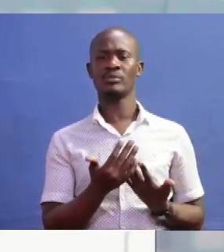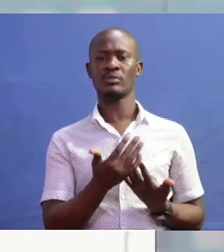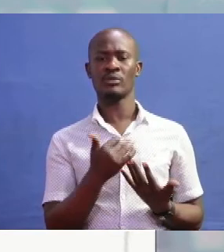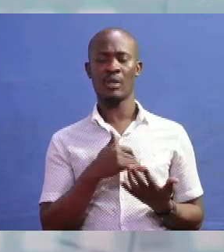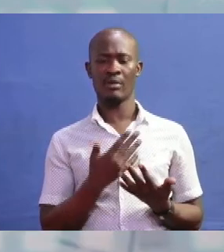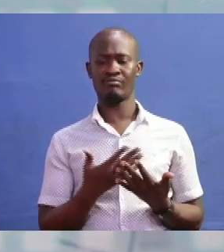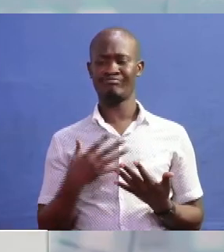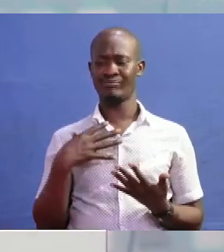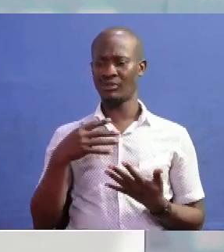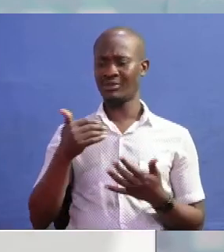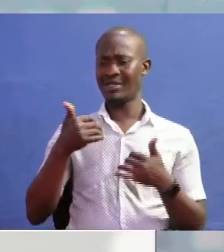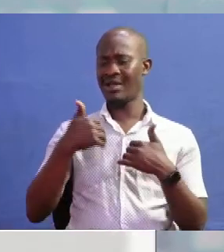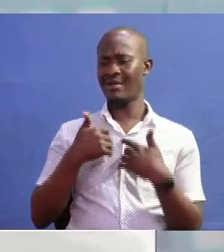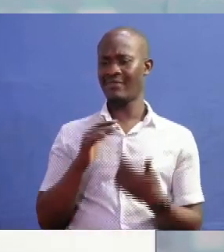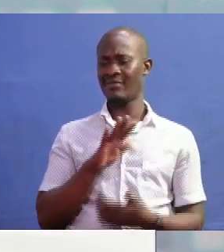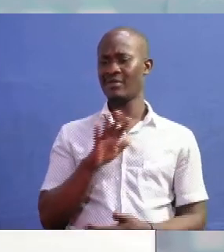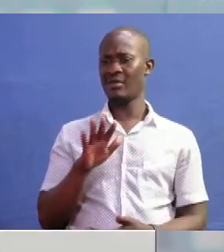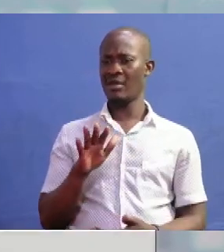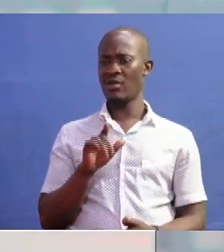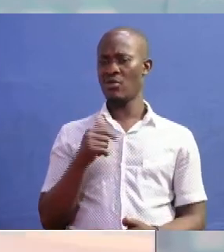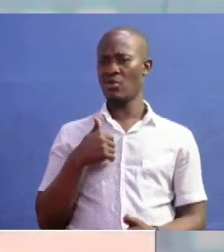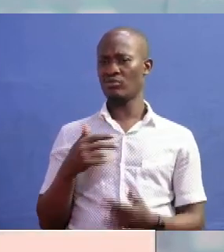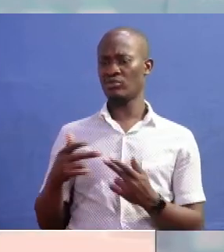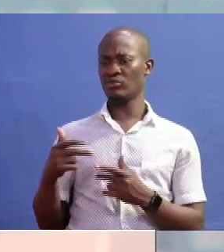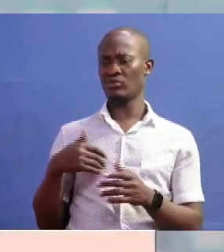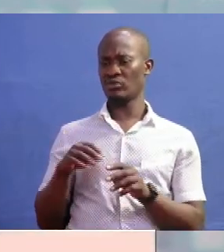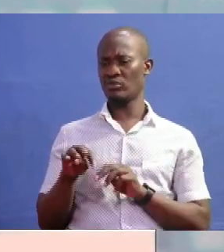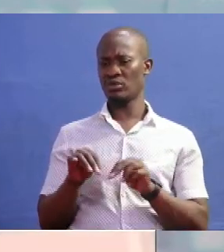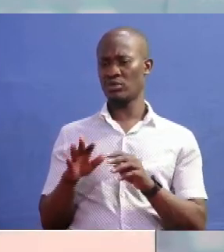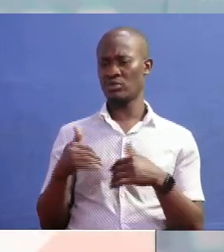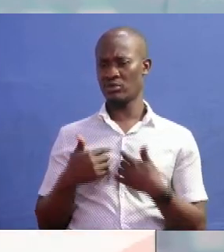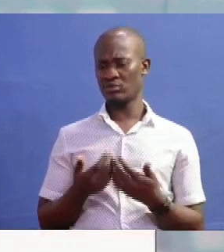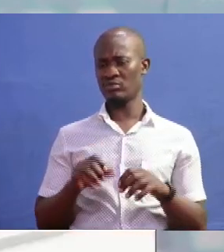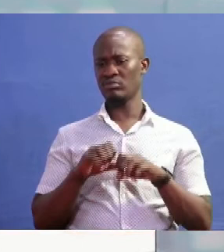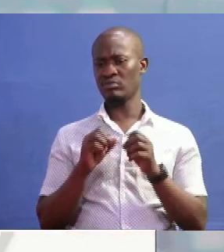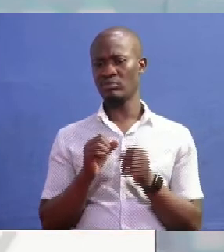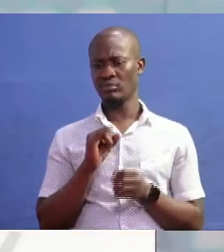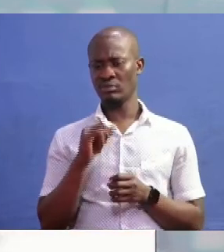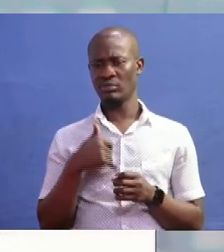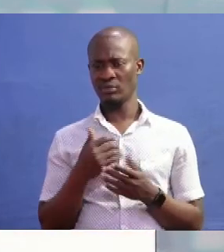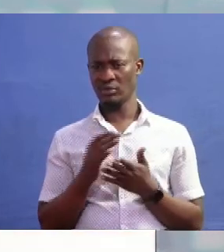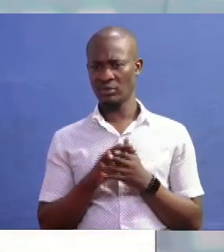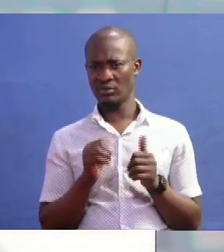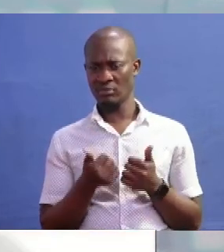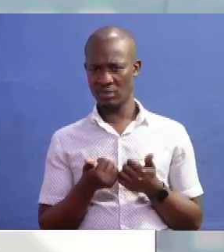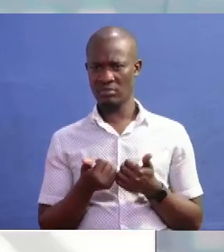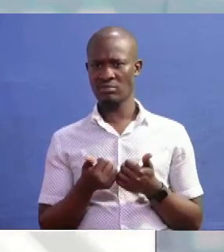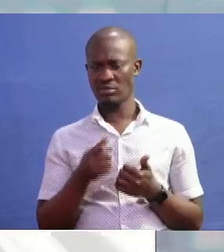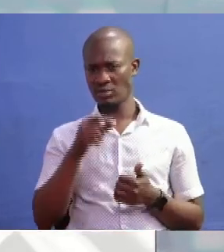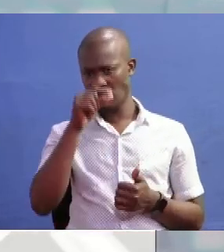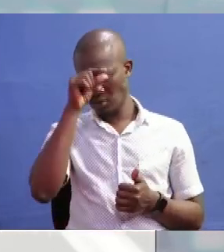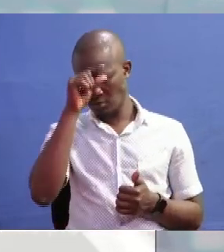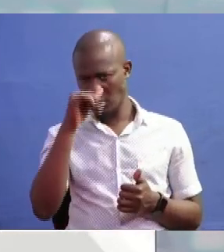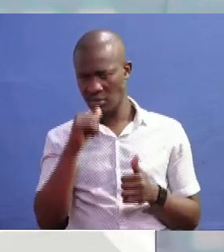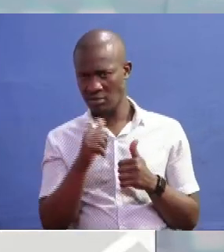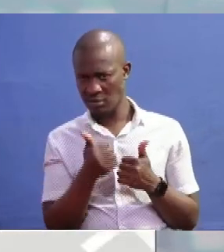assets does this circle hold. You also have to consider the management of this circle. Is it well governed? If a circle is